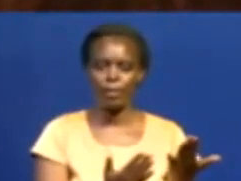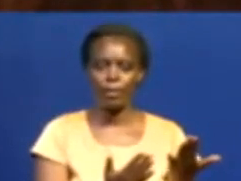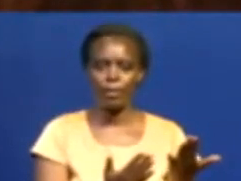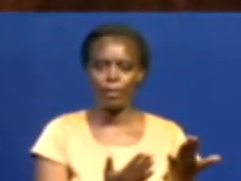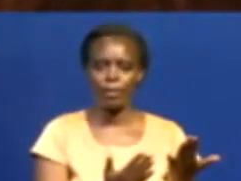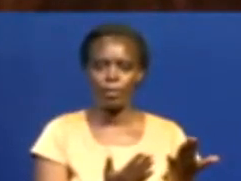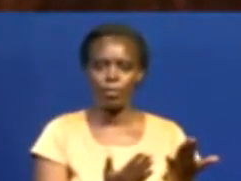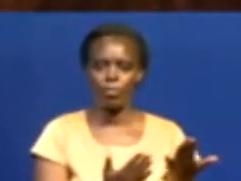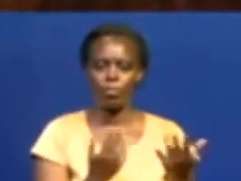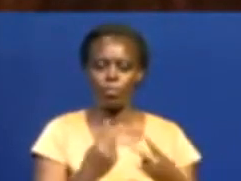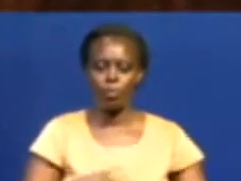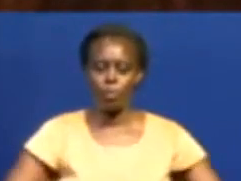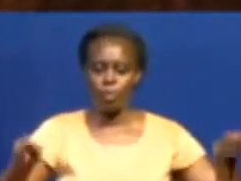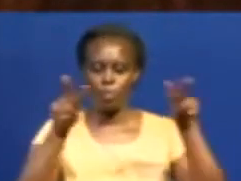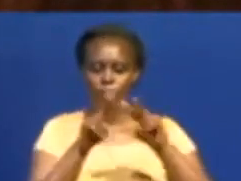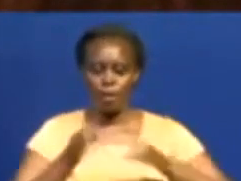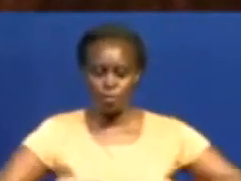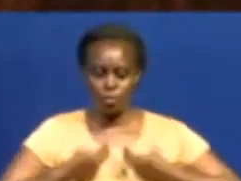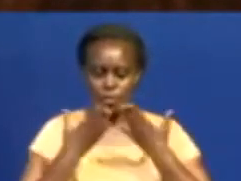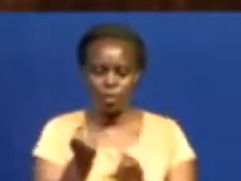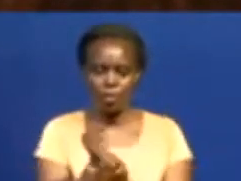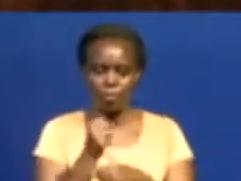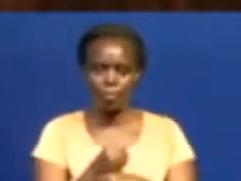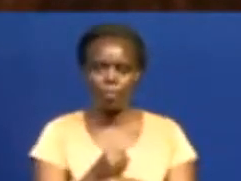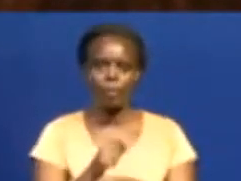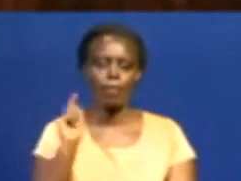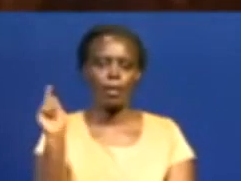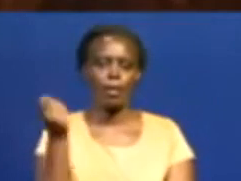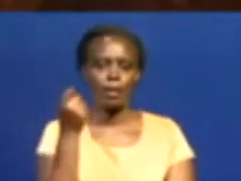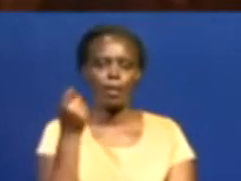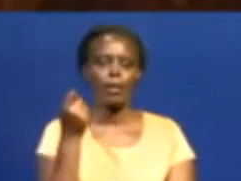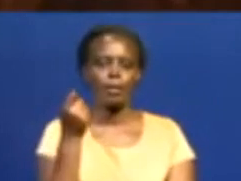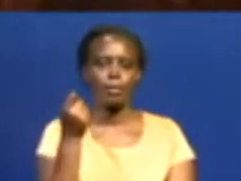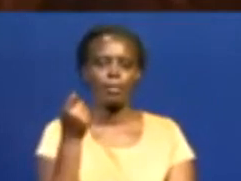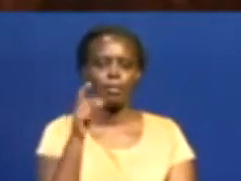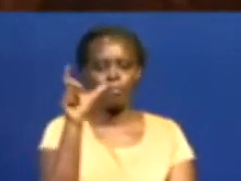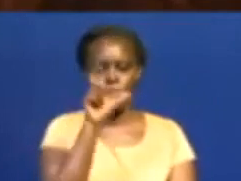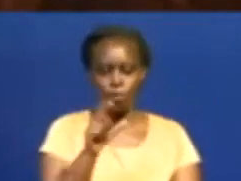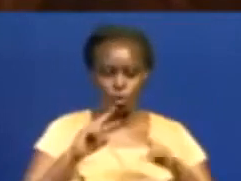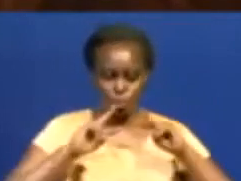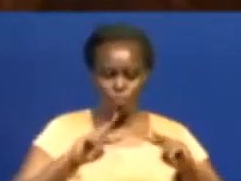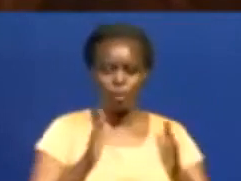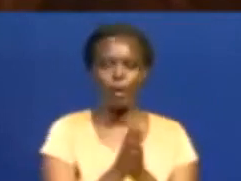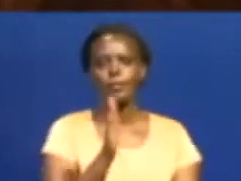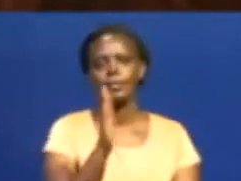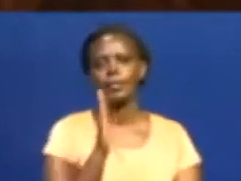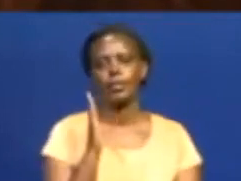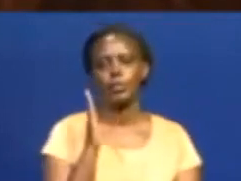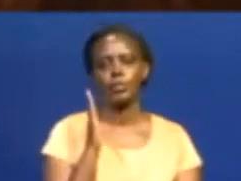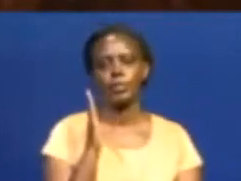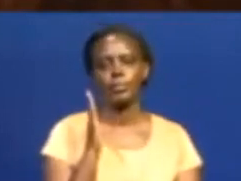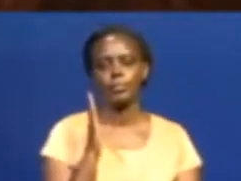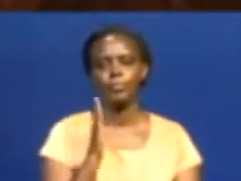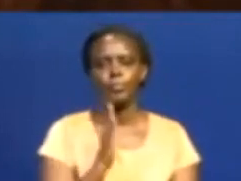the light, the really value of the sacrifices made by Kenyans in pursuit of regional peace and security. And Madam Speaker,